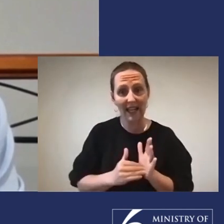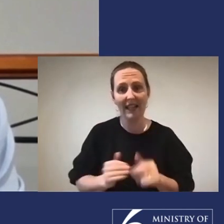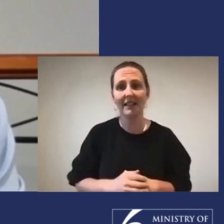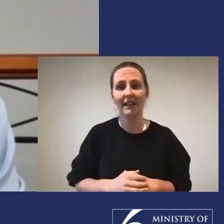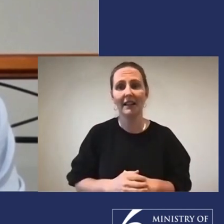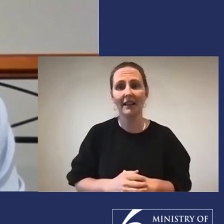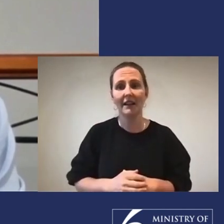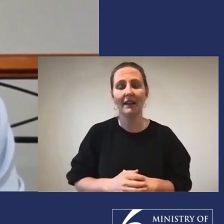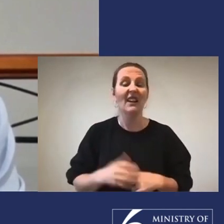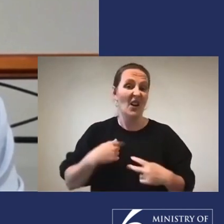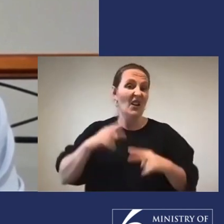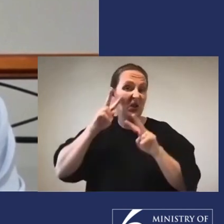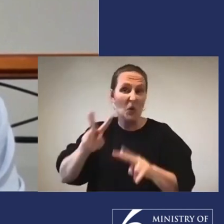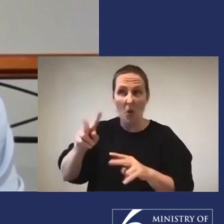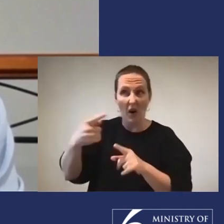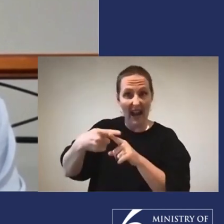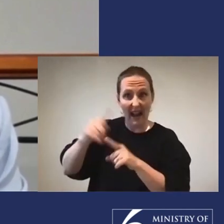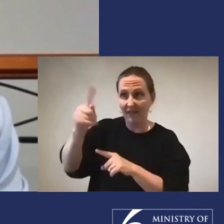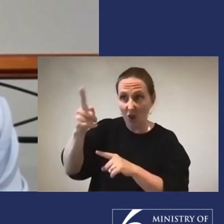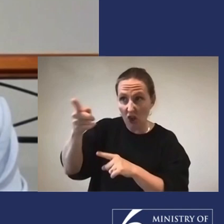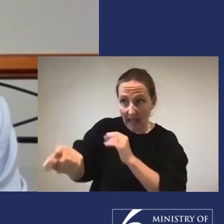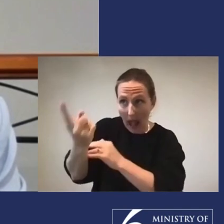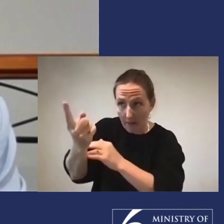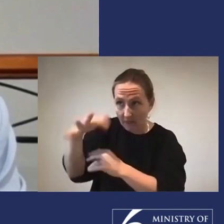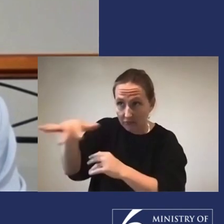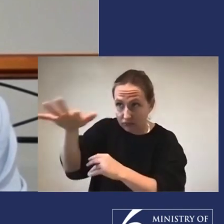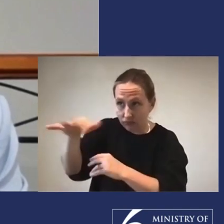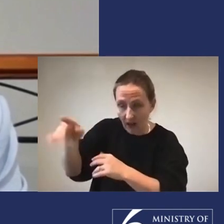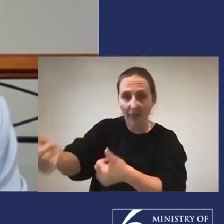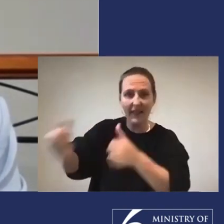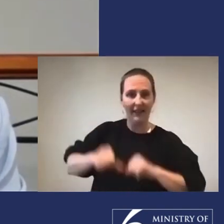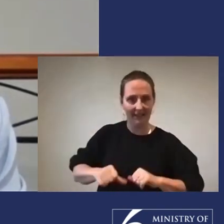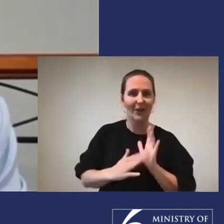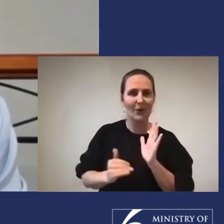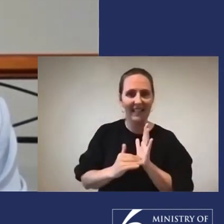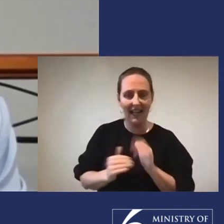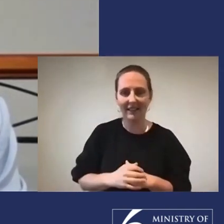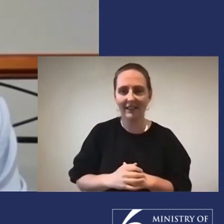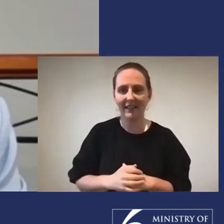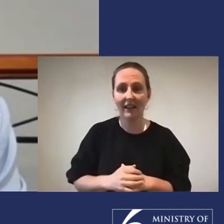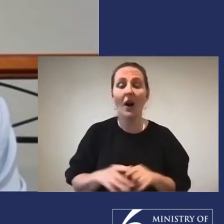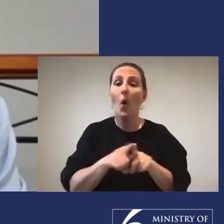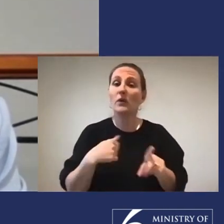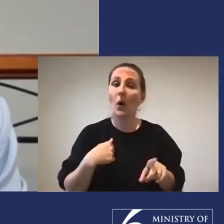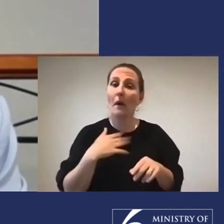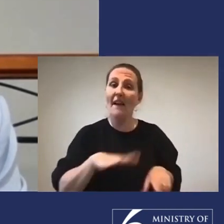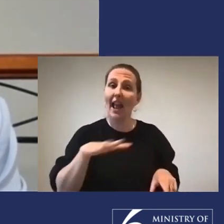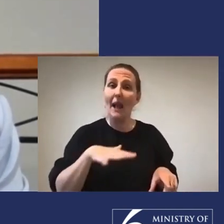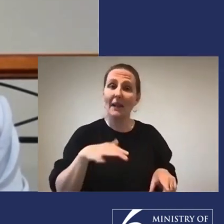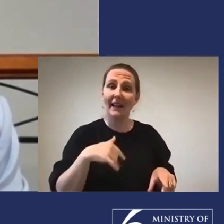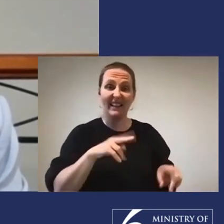we got to see, didn't we, what was happening before it was sort of happening to us. And also I've got family and my son's in Melbourne, so got to see that as well.